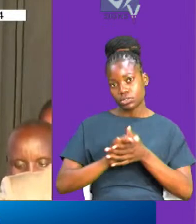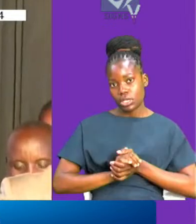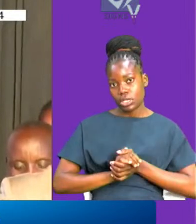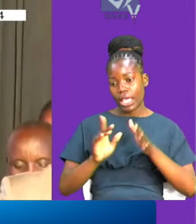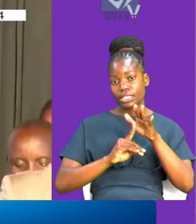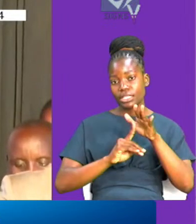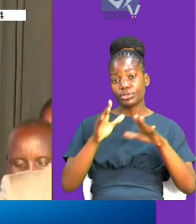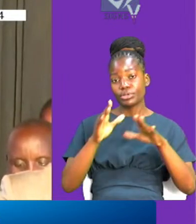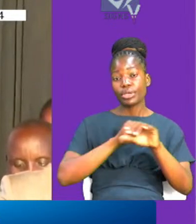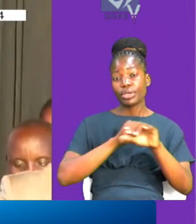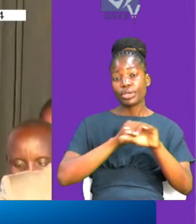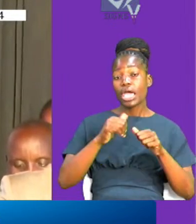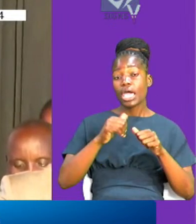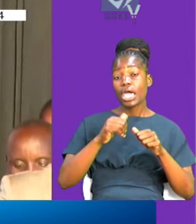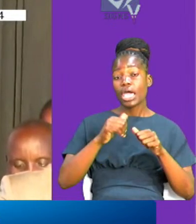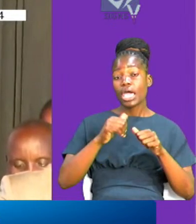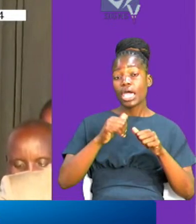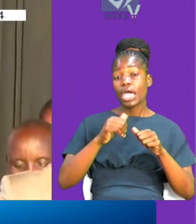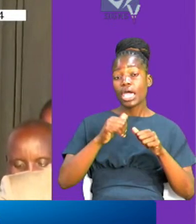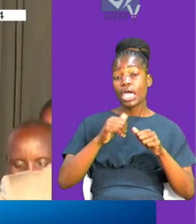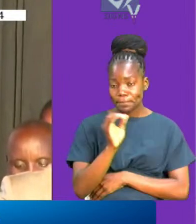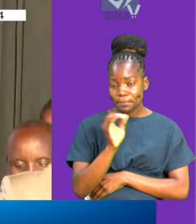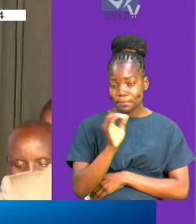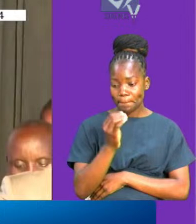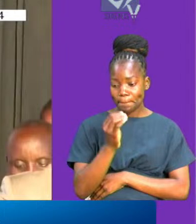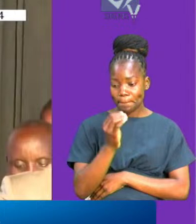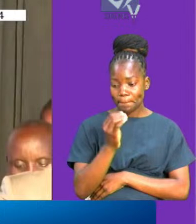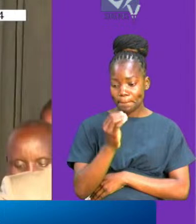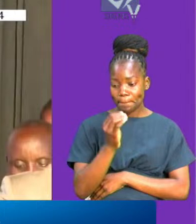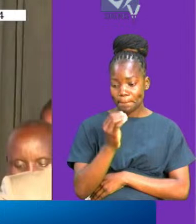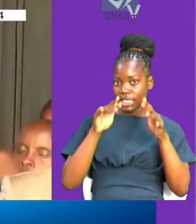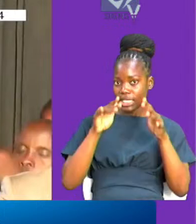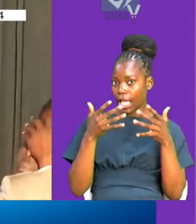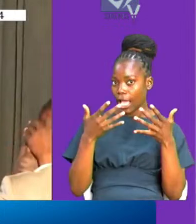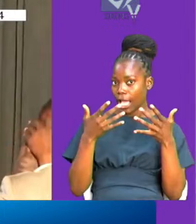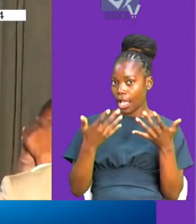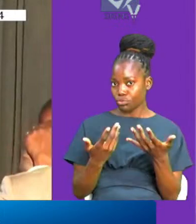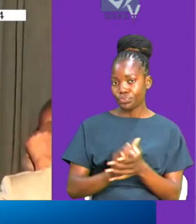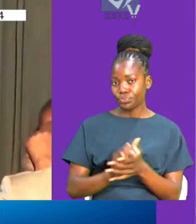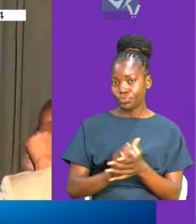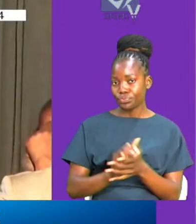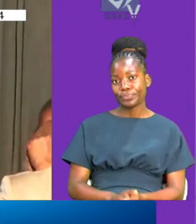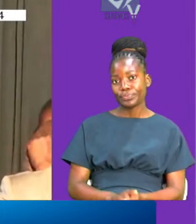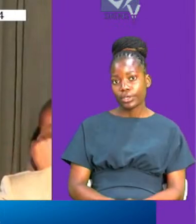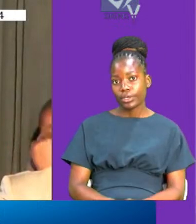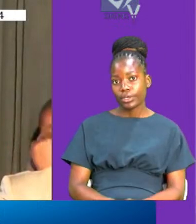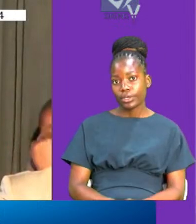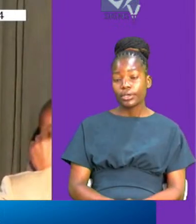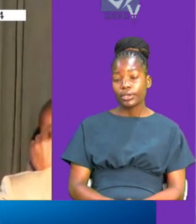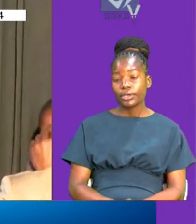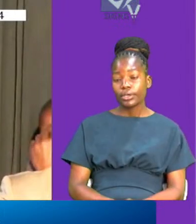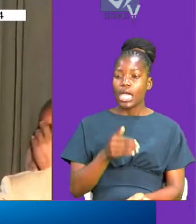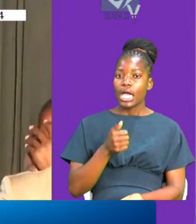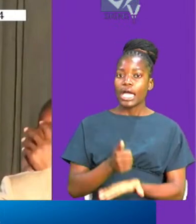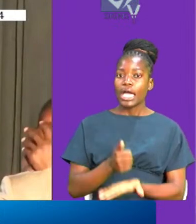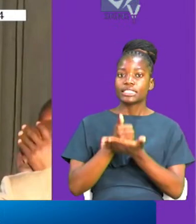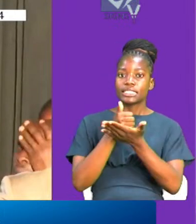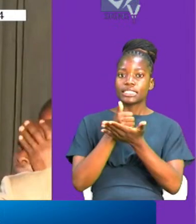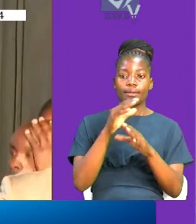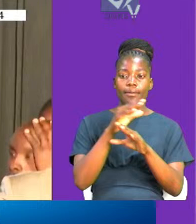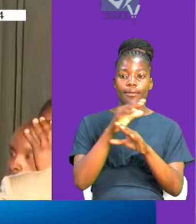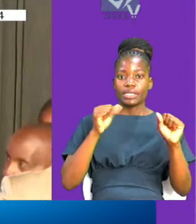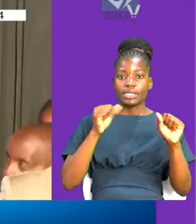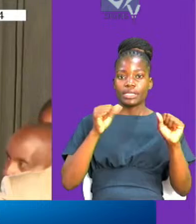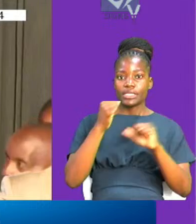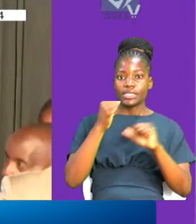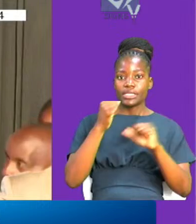and no other. I am focused in only one thing: assisting President William Ruto